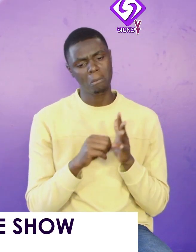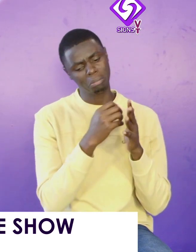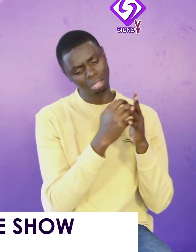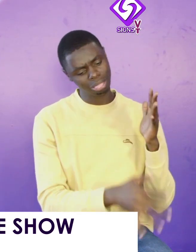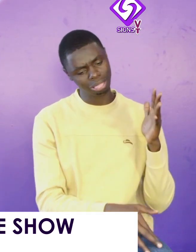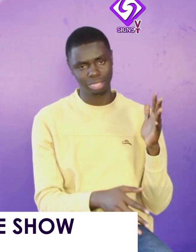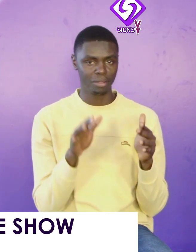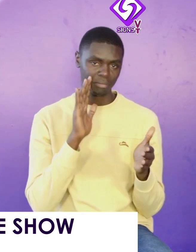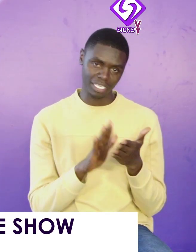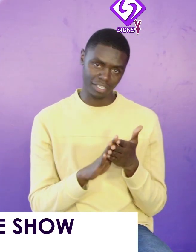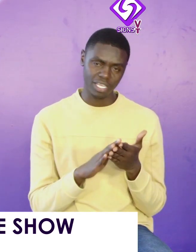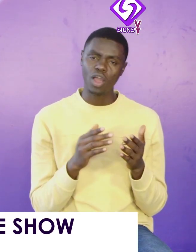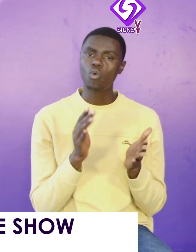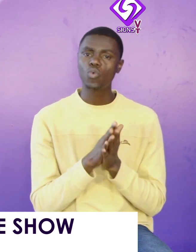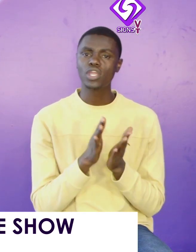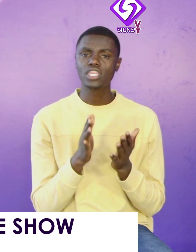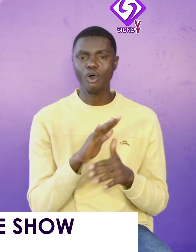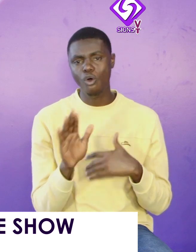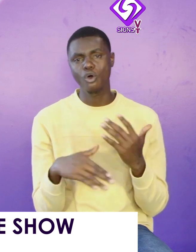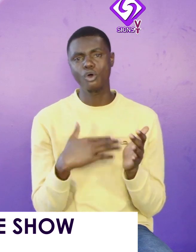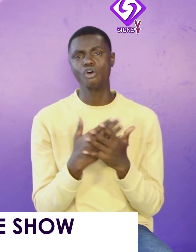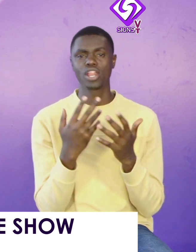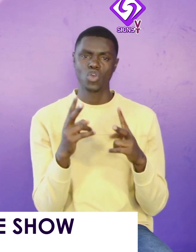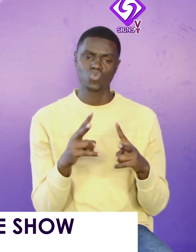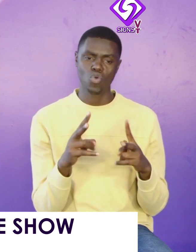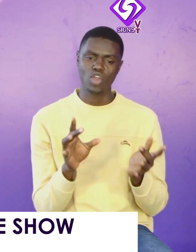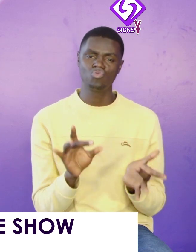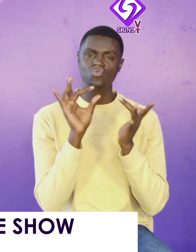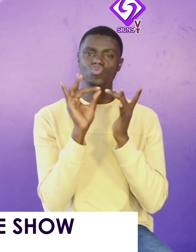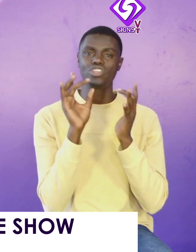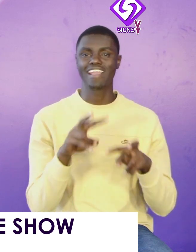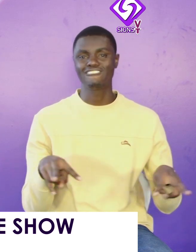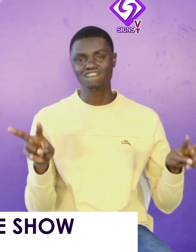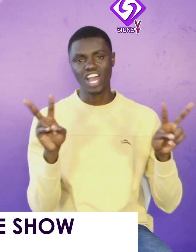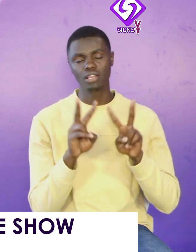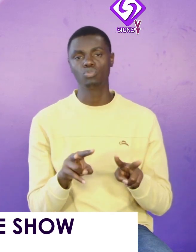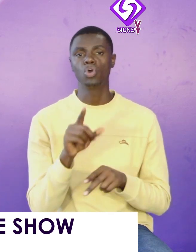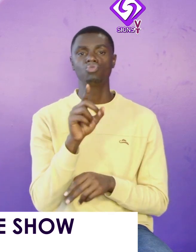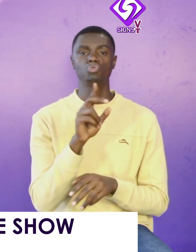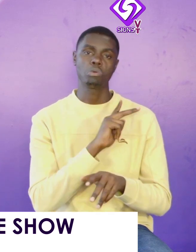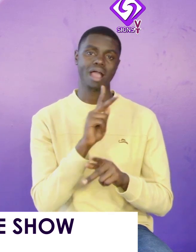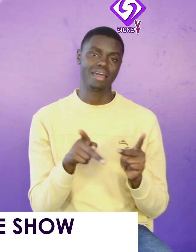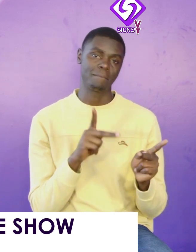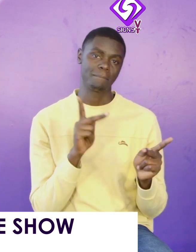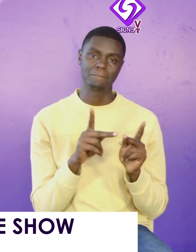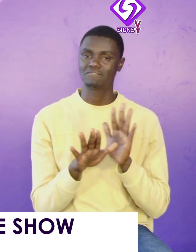it? With all your unique values, with all your unique, you are just perfect in your